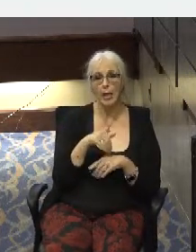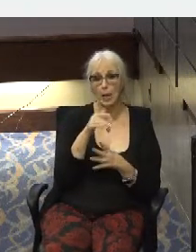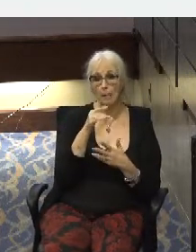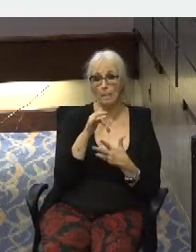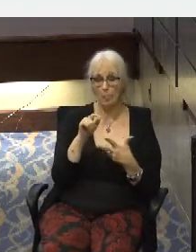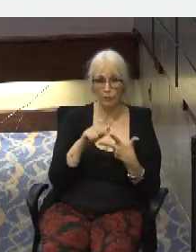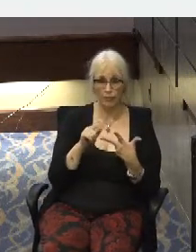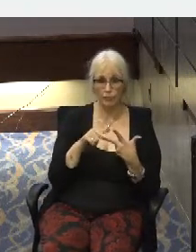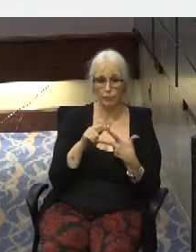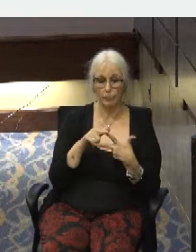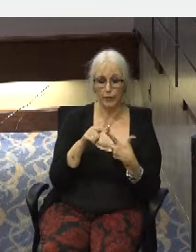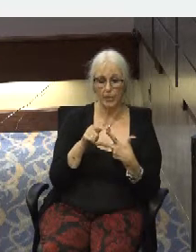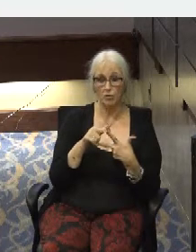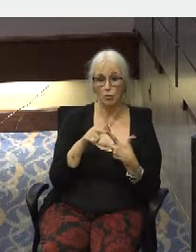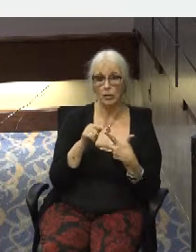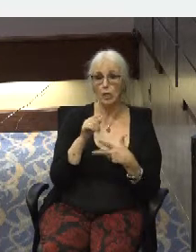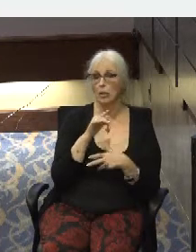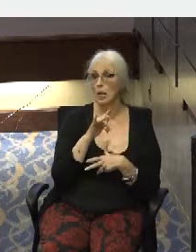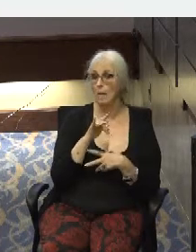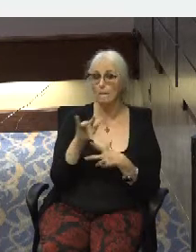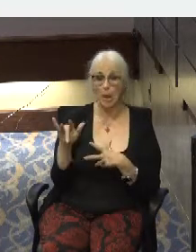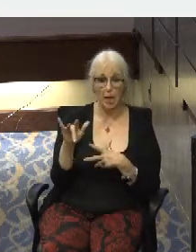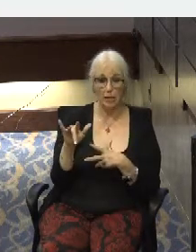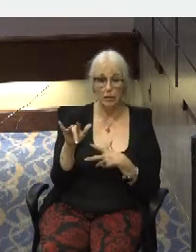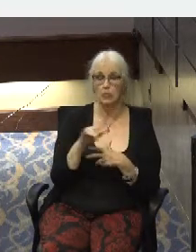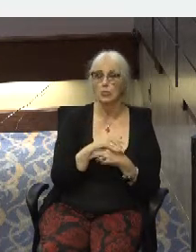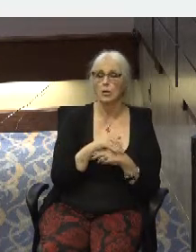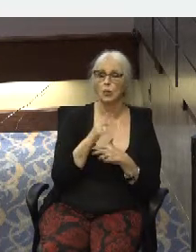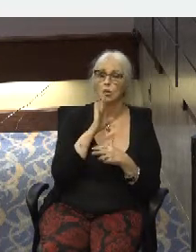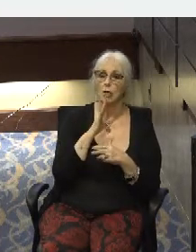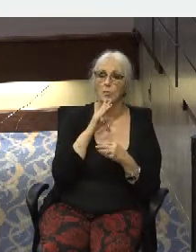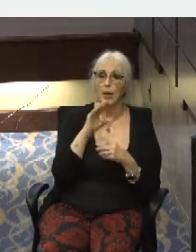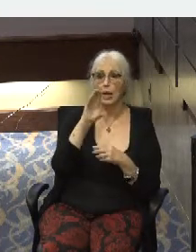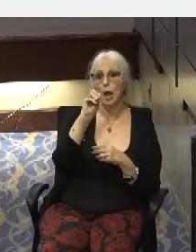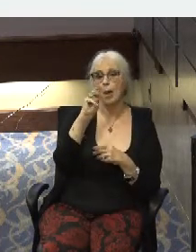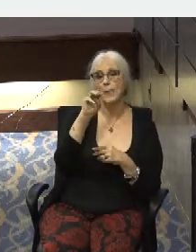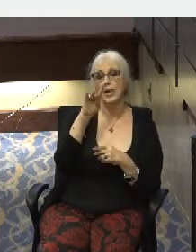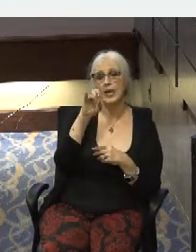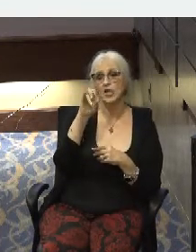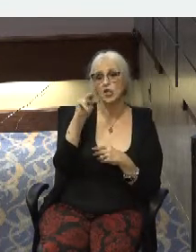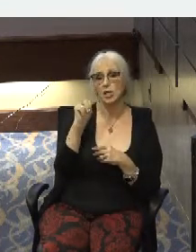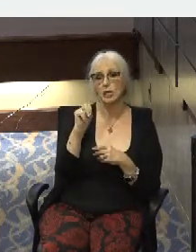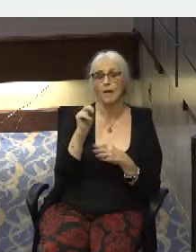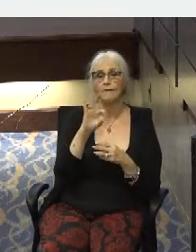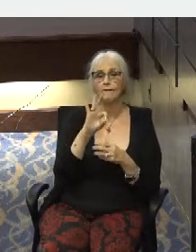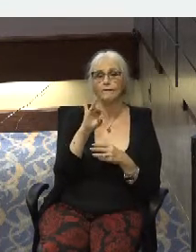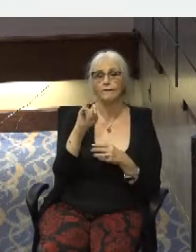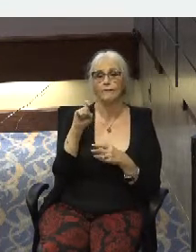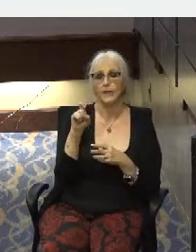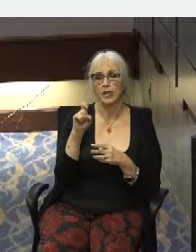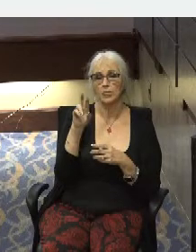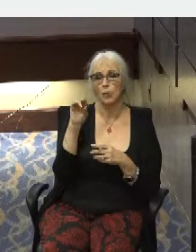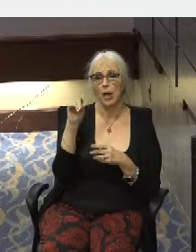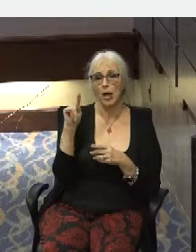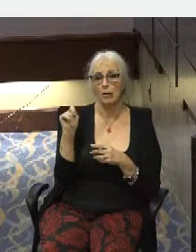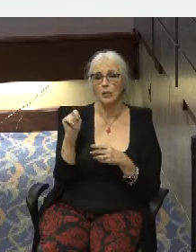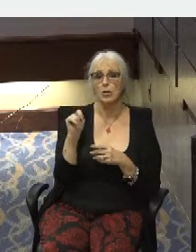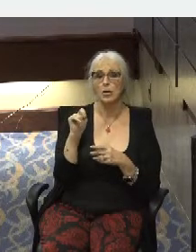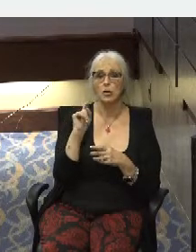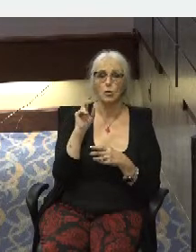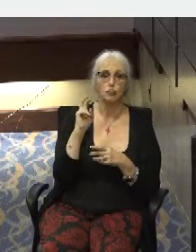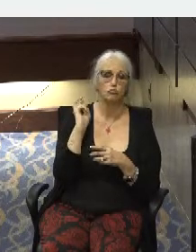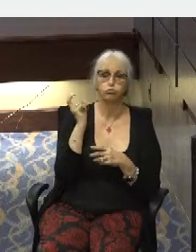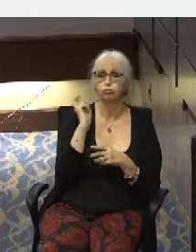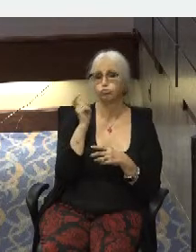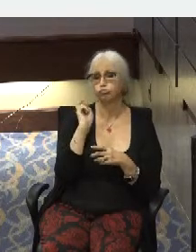actually are providing a combination of service. We are actually looking at realigning the fixed routes or the buses that run on regular schedule to those areas of town where